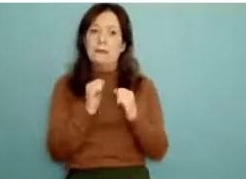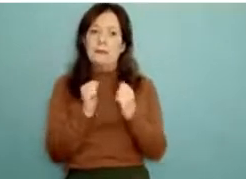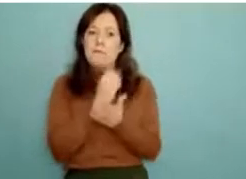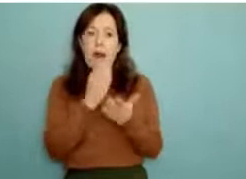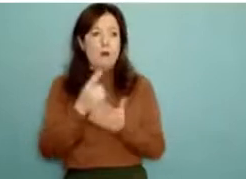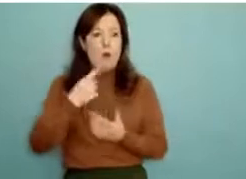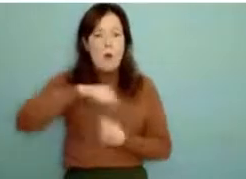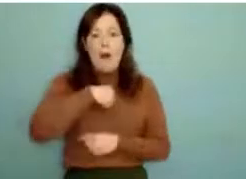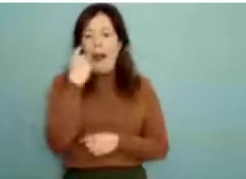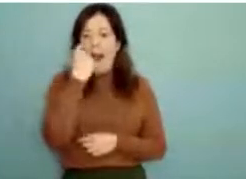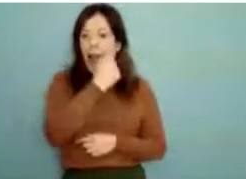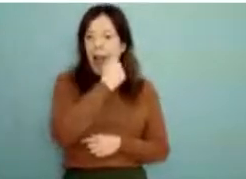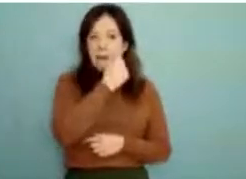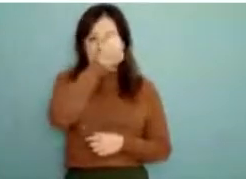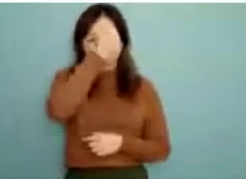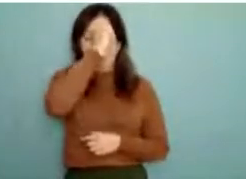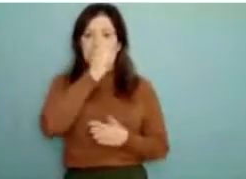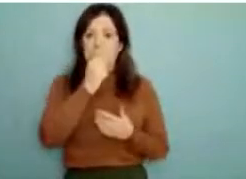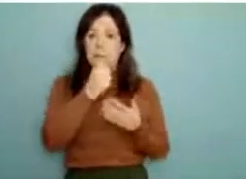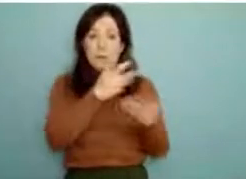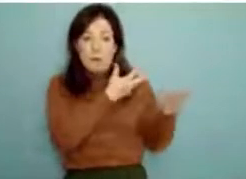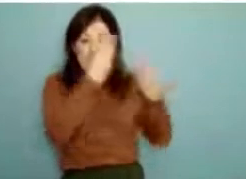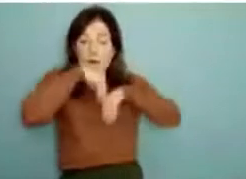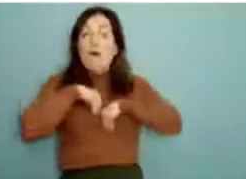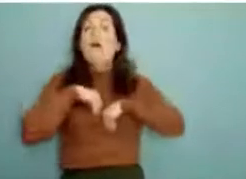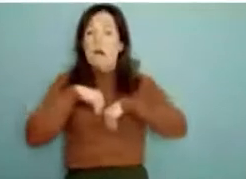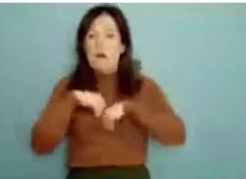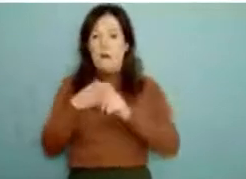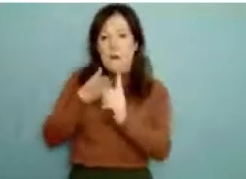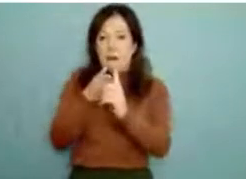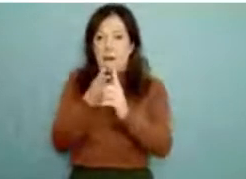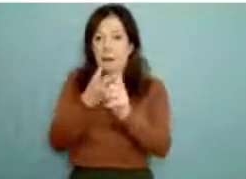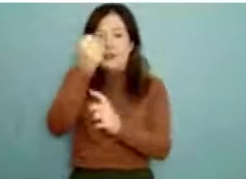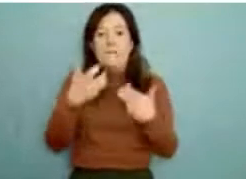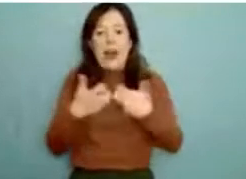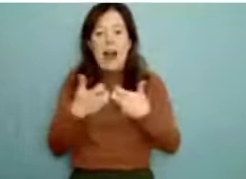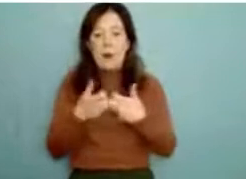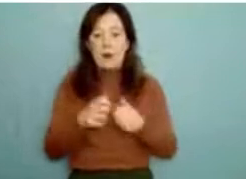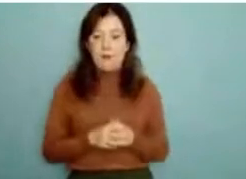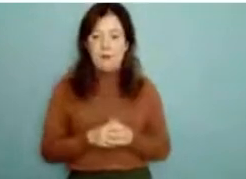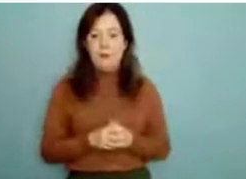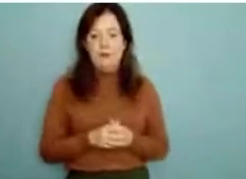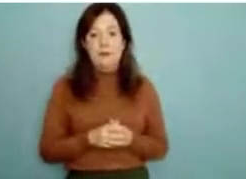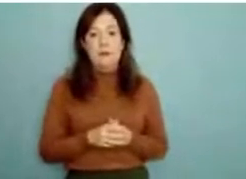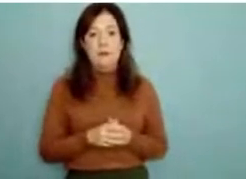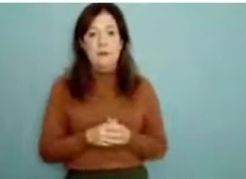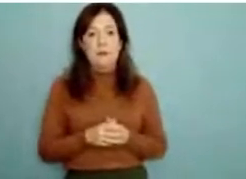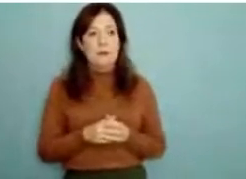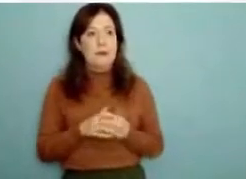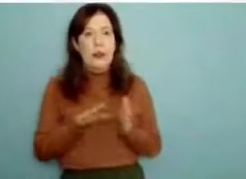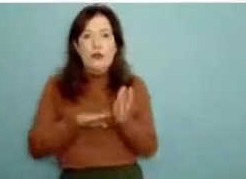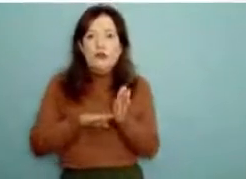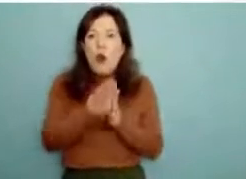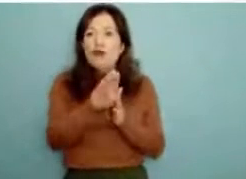to improve what we do. Particularly relevant are these statements about reporting meaningful progress in recovery